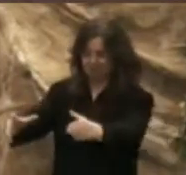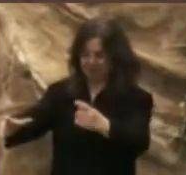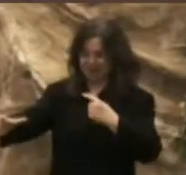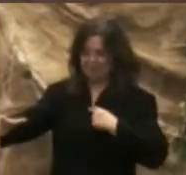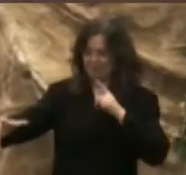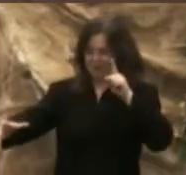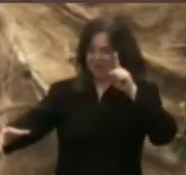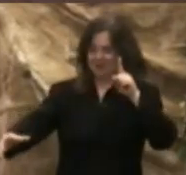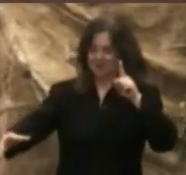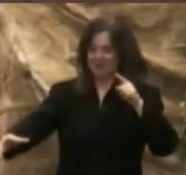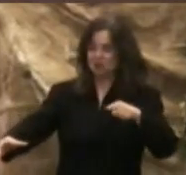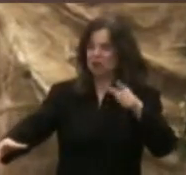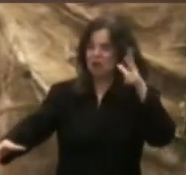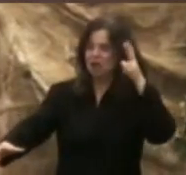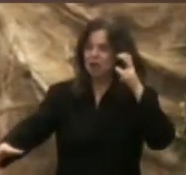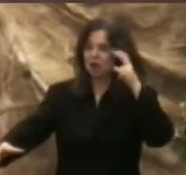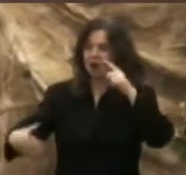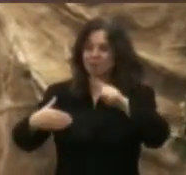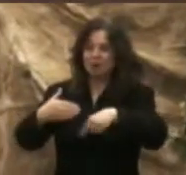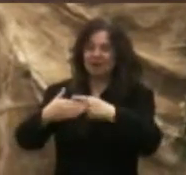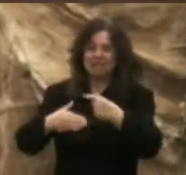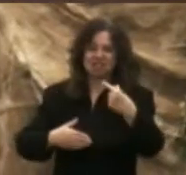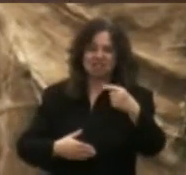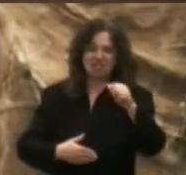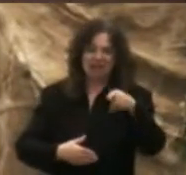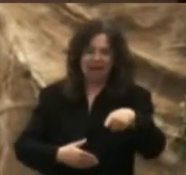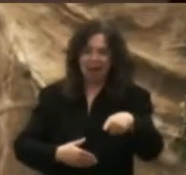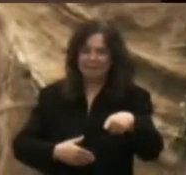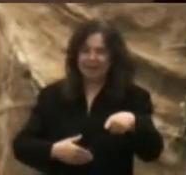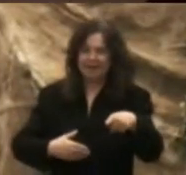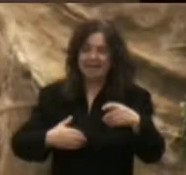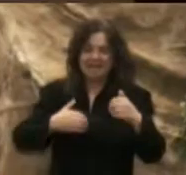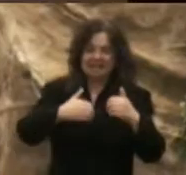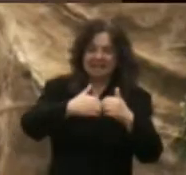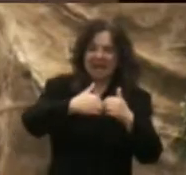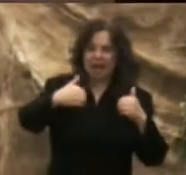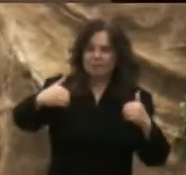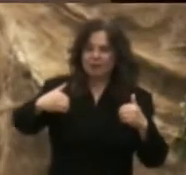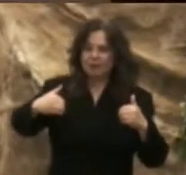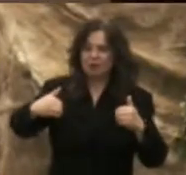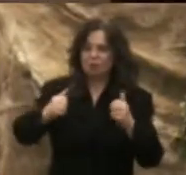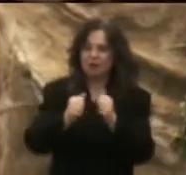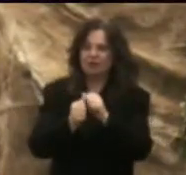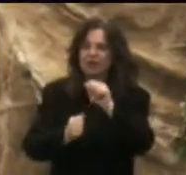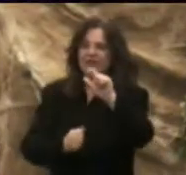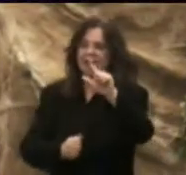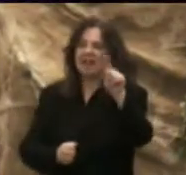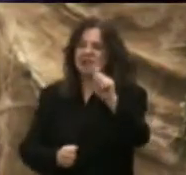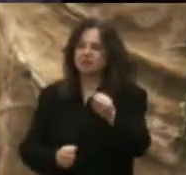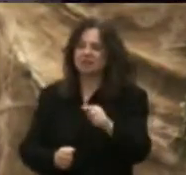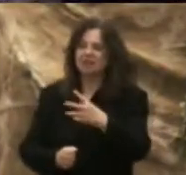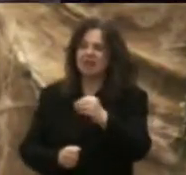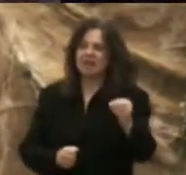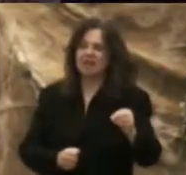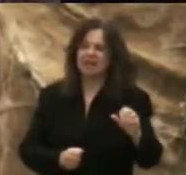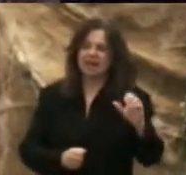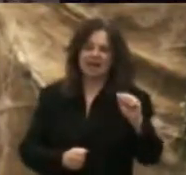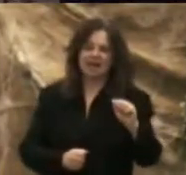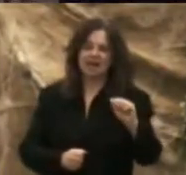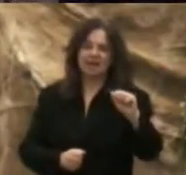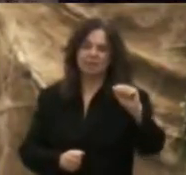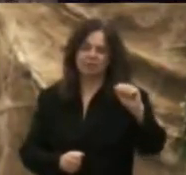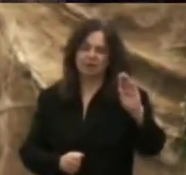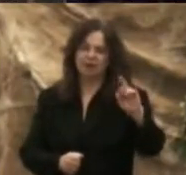that great gap between Lazarus and Abraham and the rich man who was